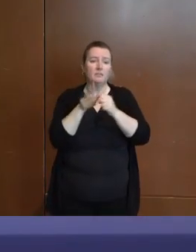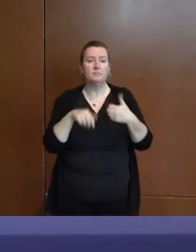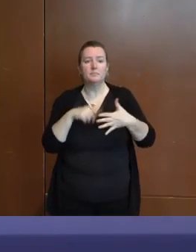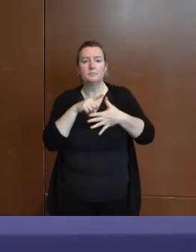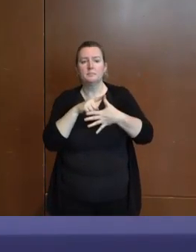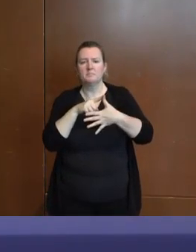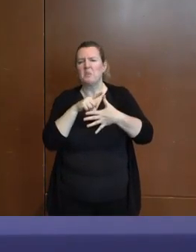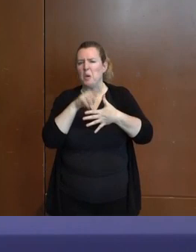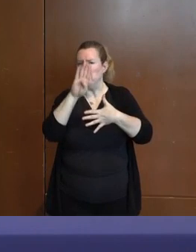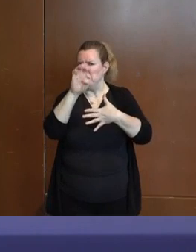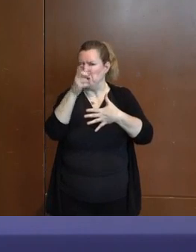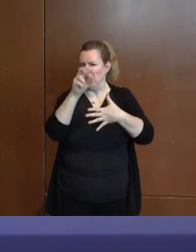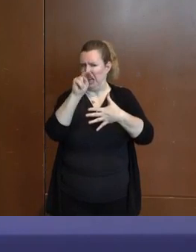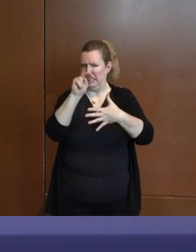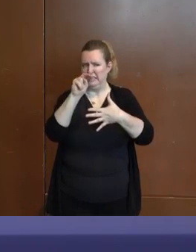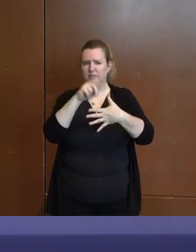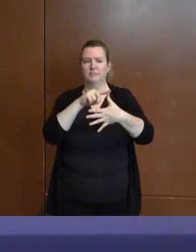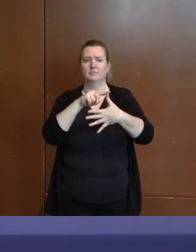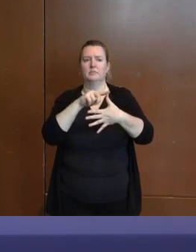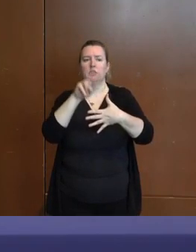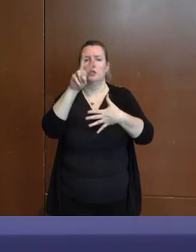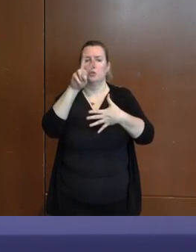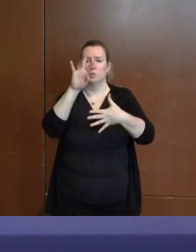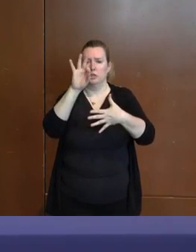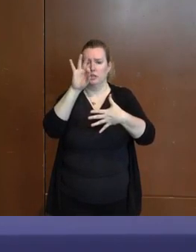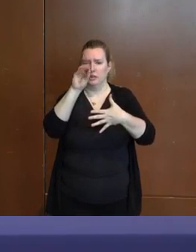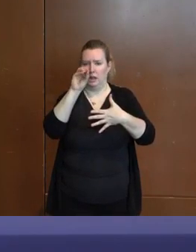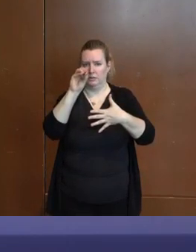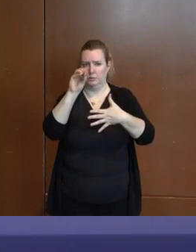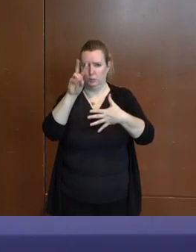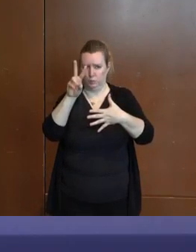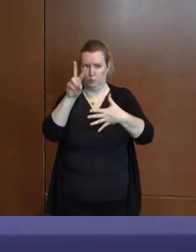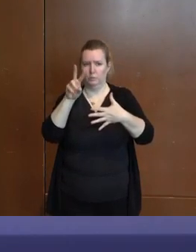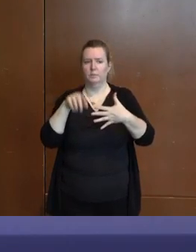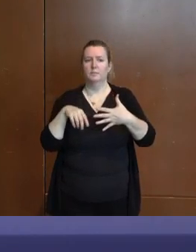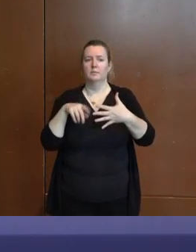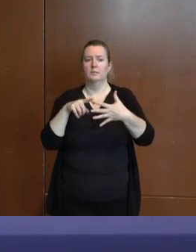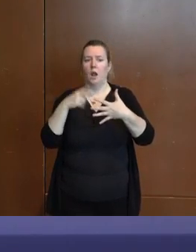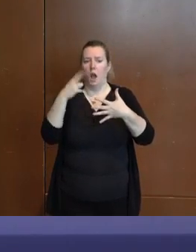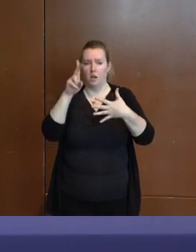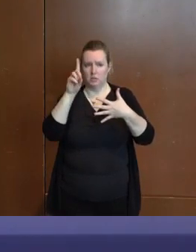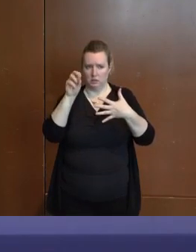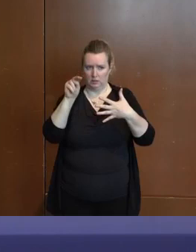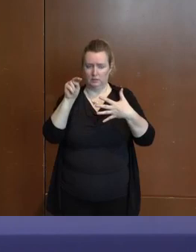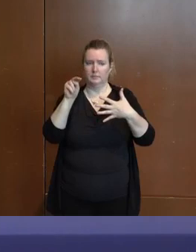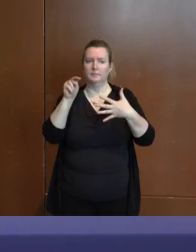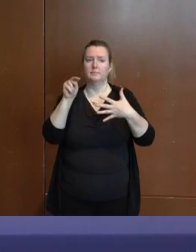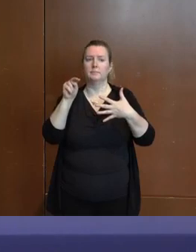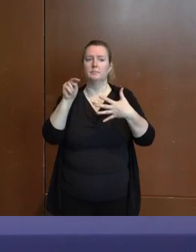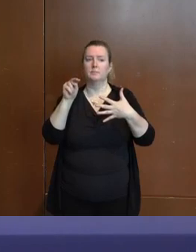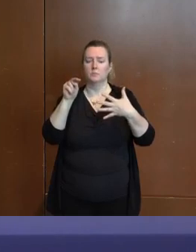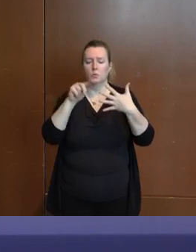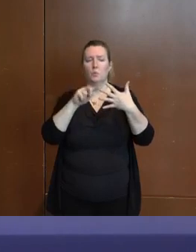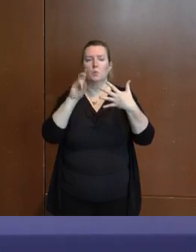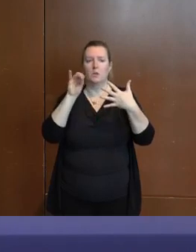2909. Essex, 1900. Hudson, 1606. Union, 1418. Passaic,